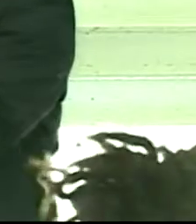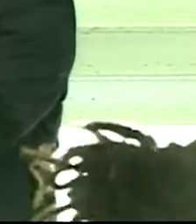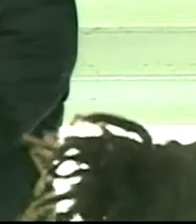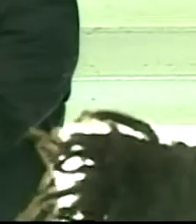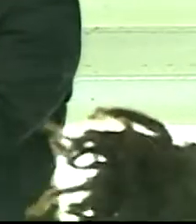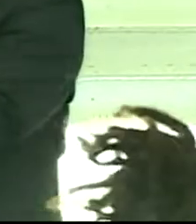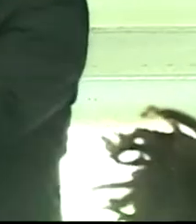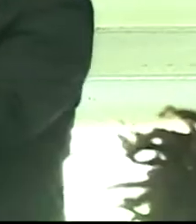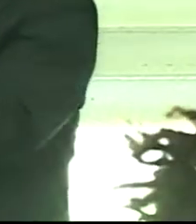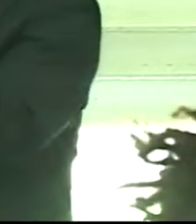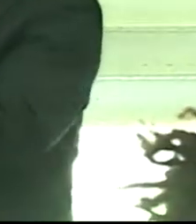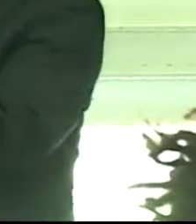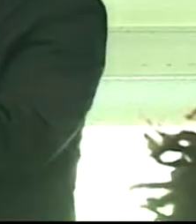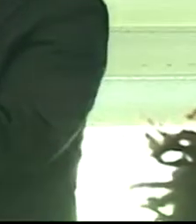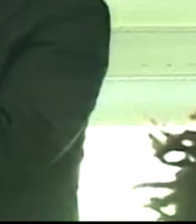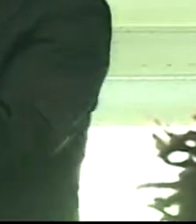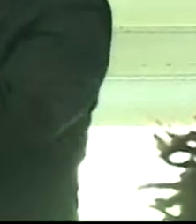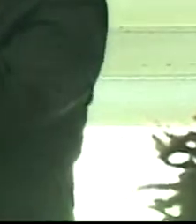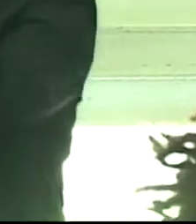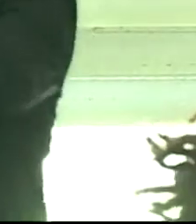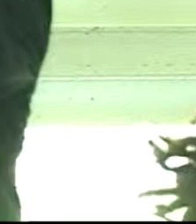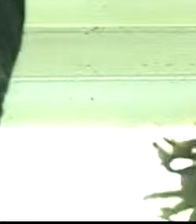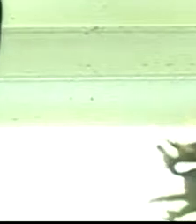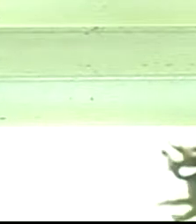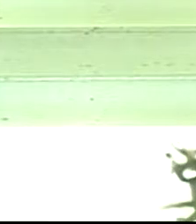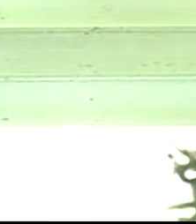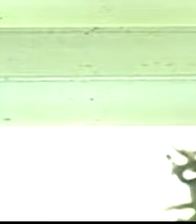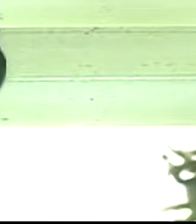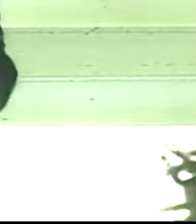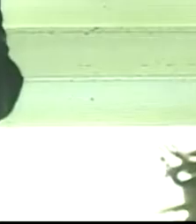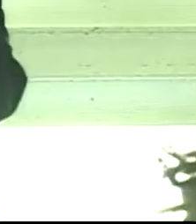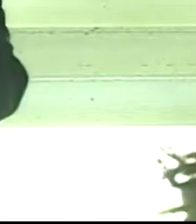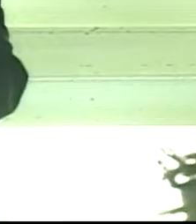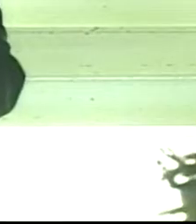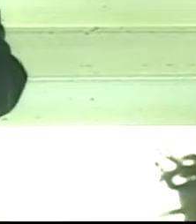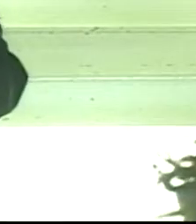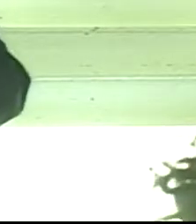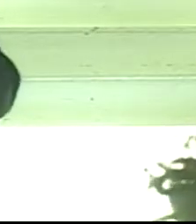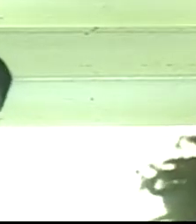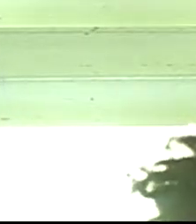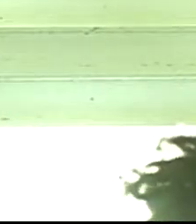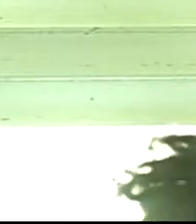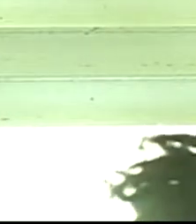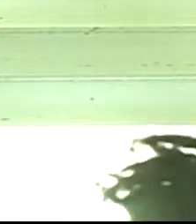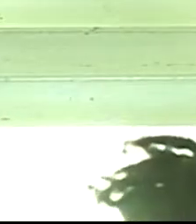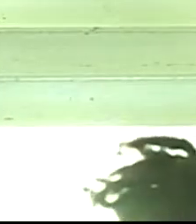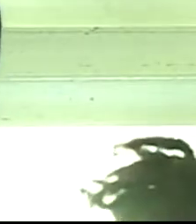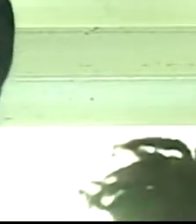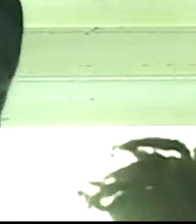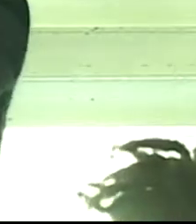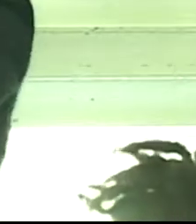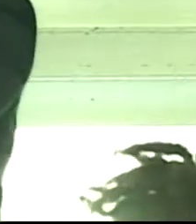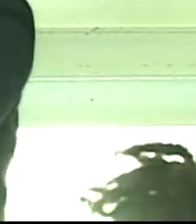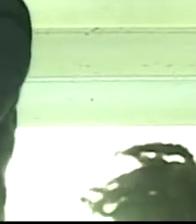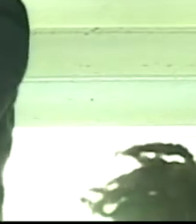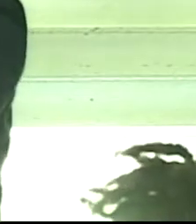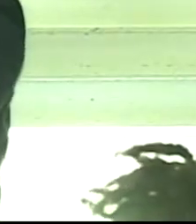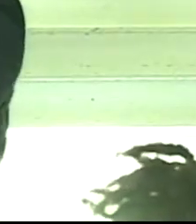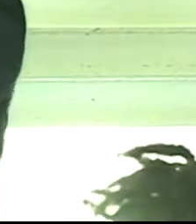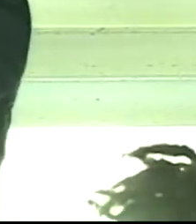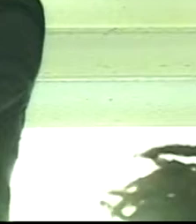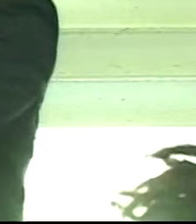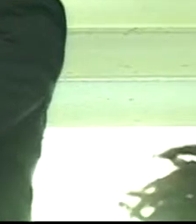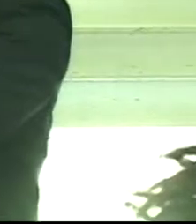sometimes appreciate that the things that are right around you are the things that you should be most likely consuming.